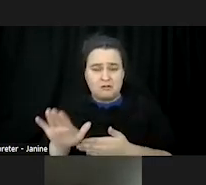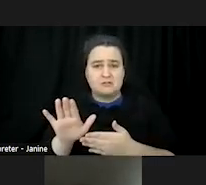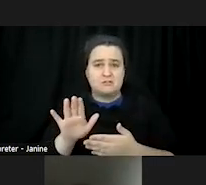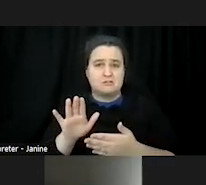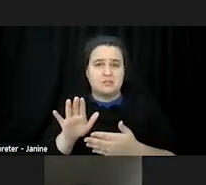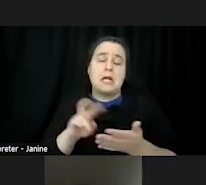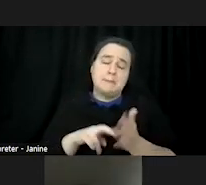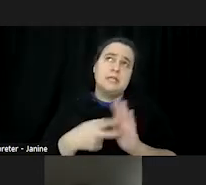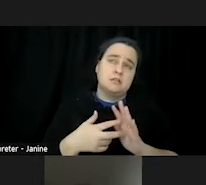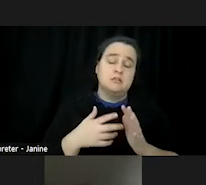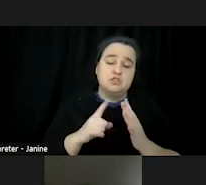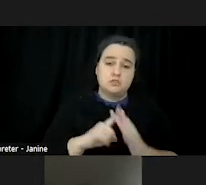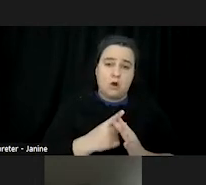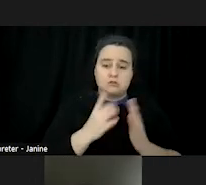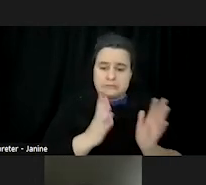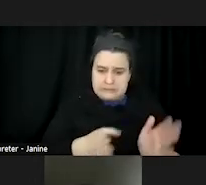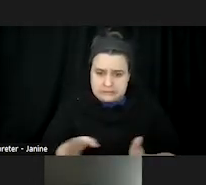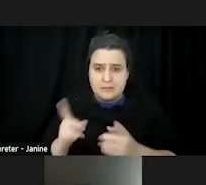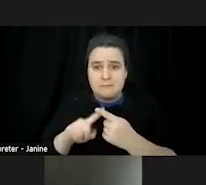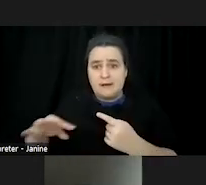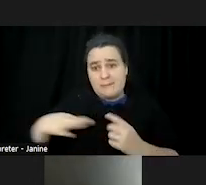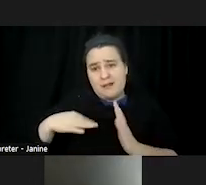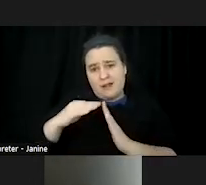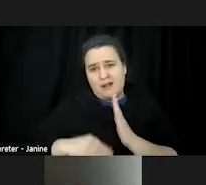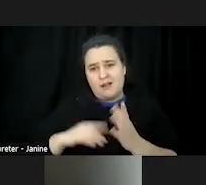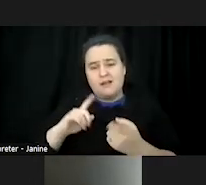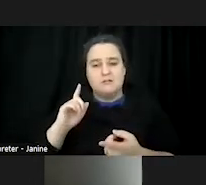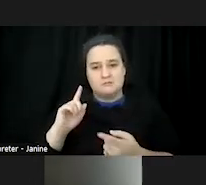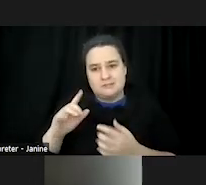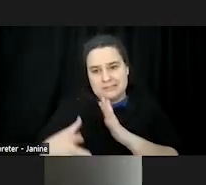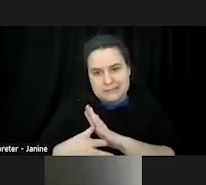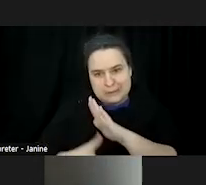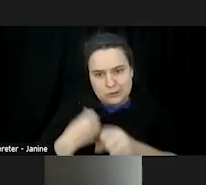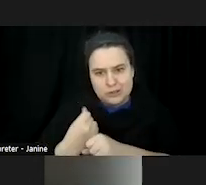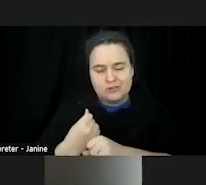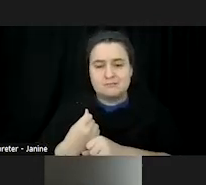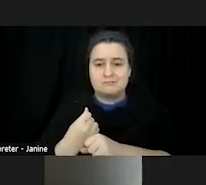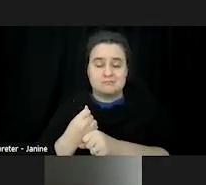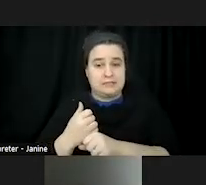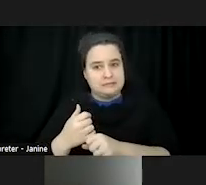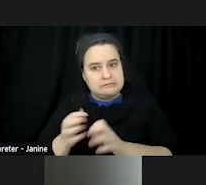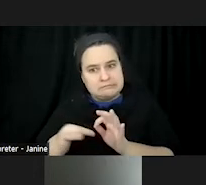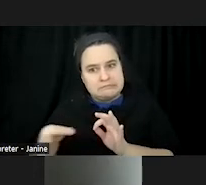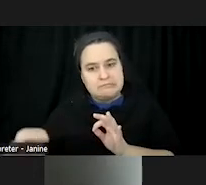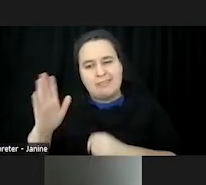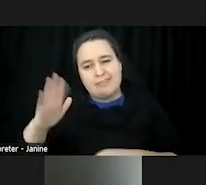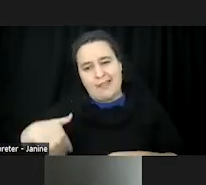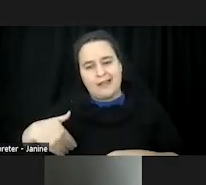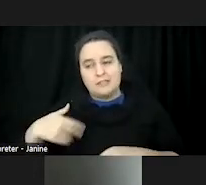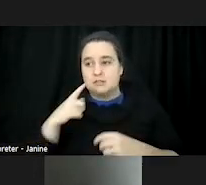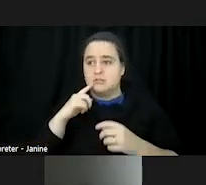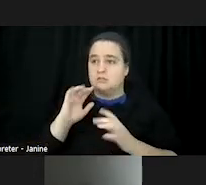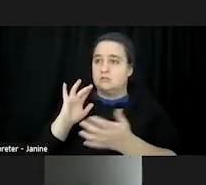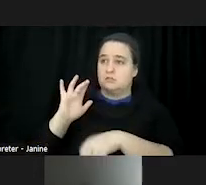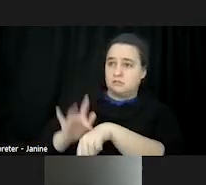I mean, you start preparing them, but you don't start applying until the senior year. That's a little late if you get there and you figure out